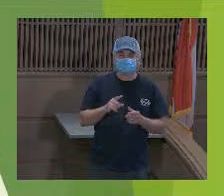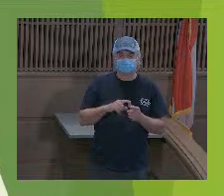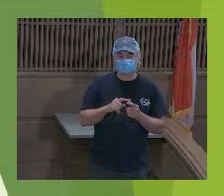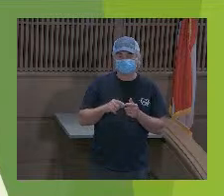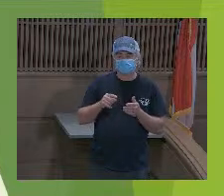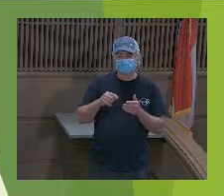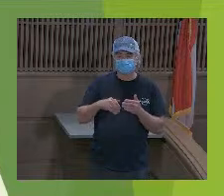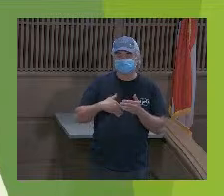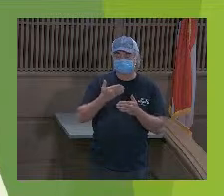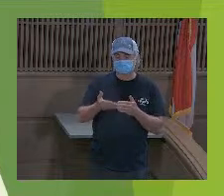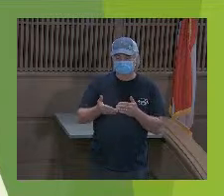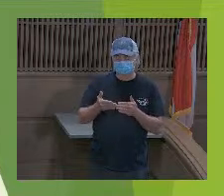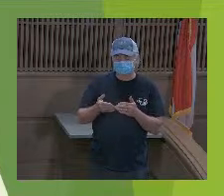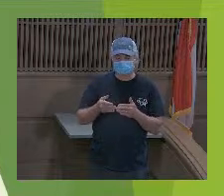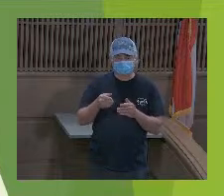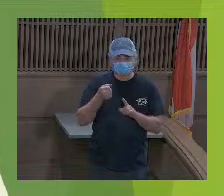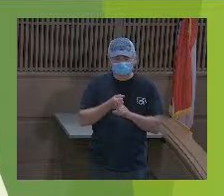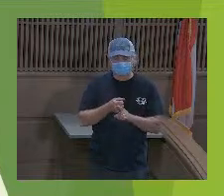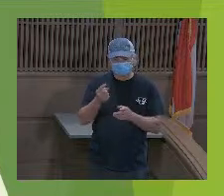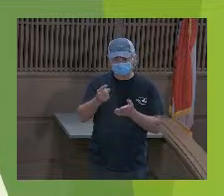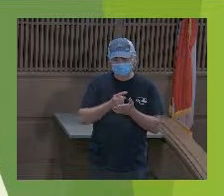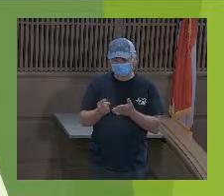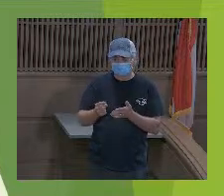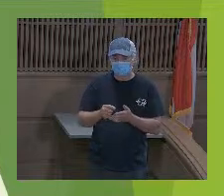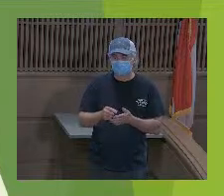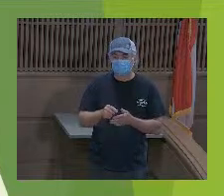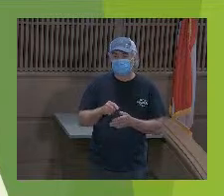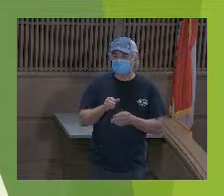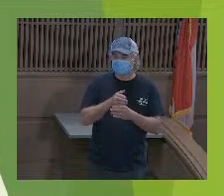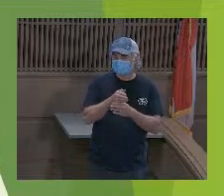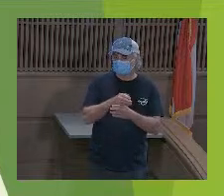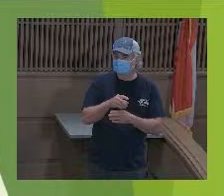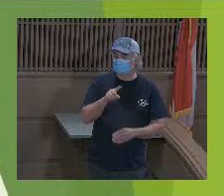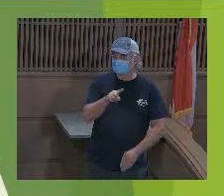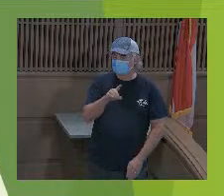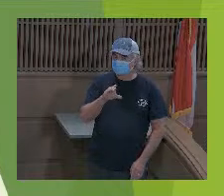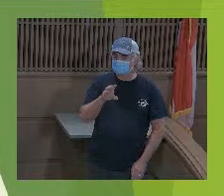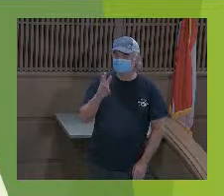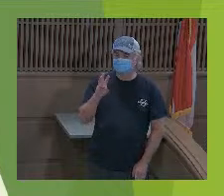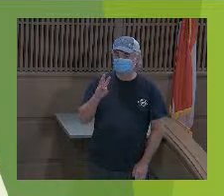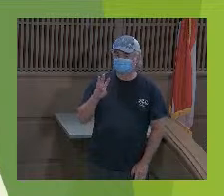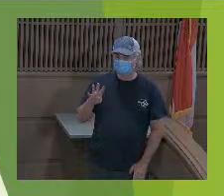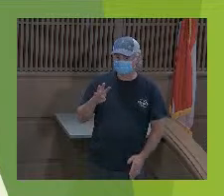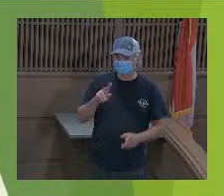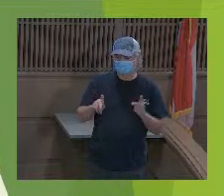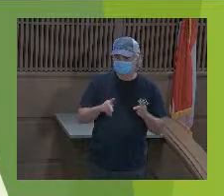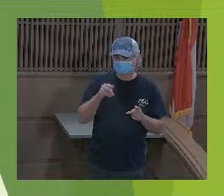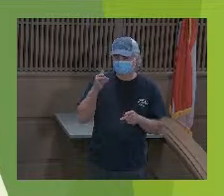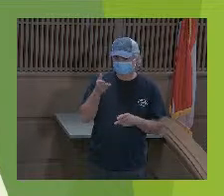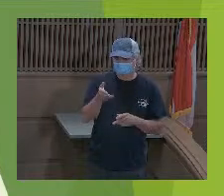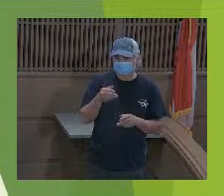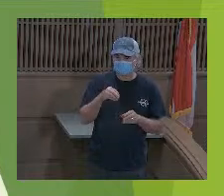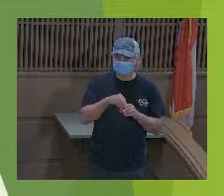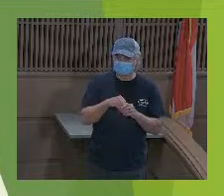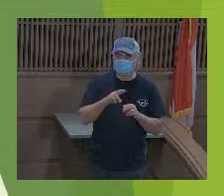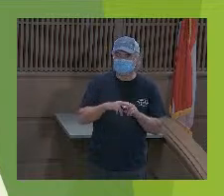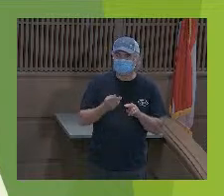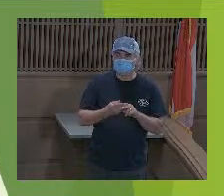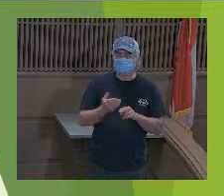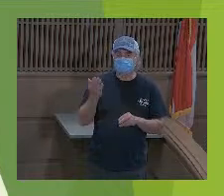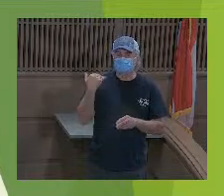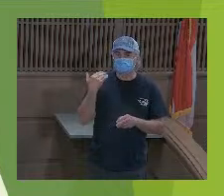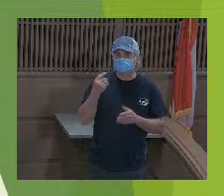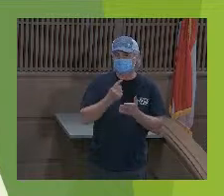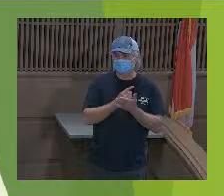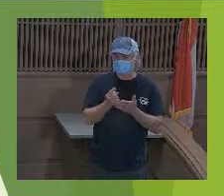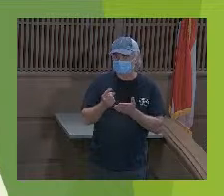average of 164 COVID patients in the two local hospitals every day. We see that in the last week, the last